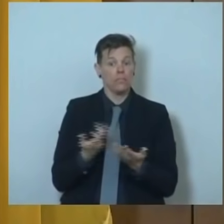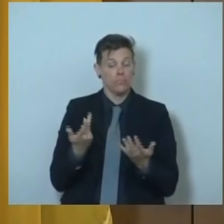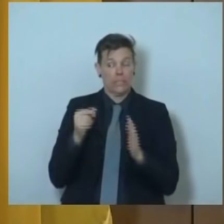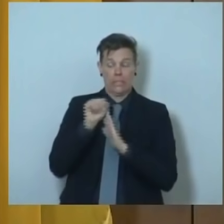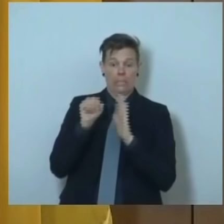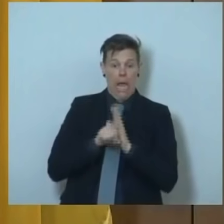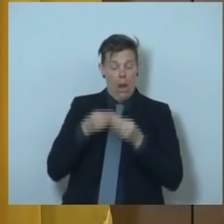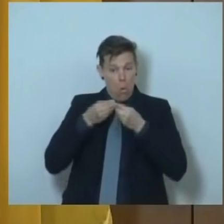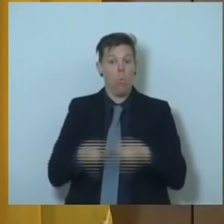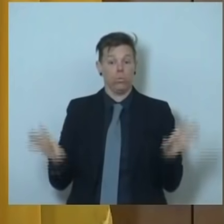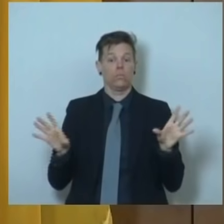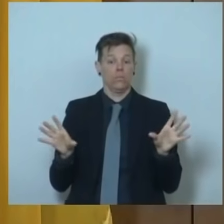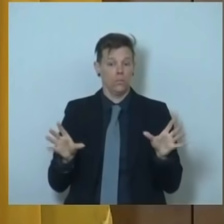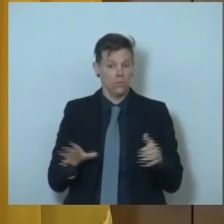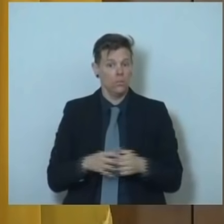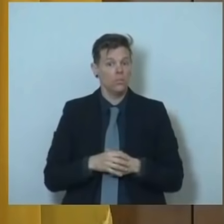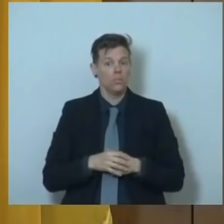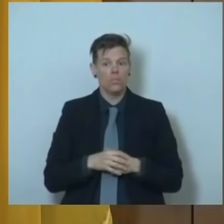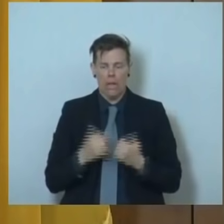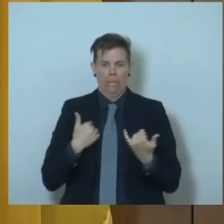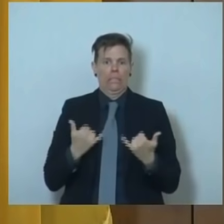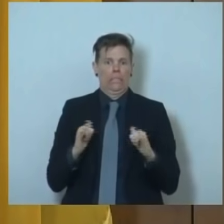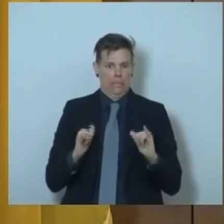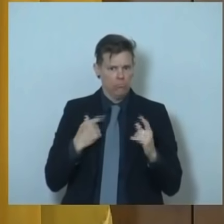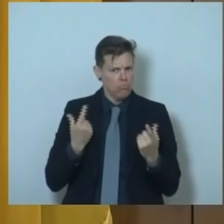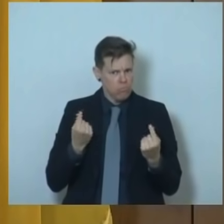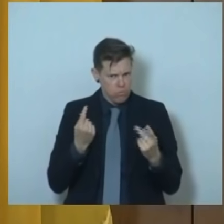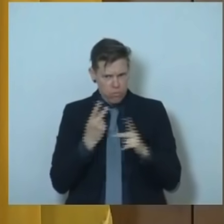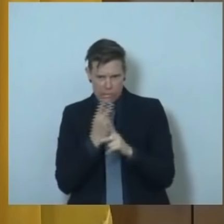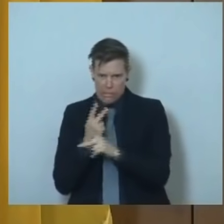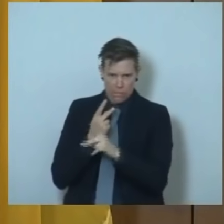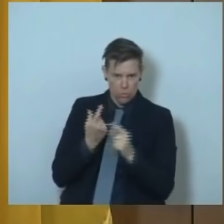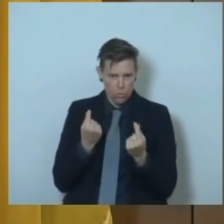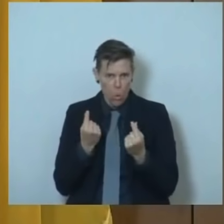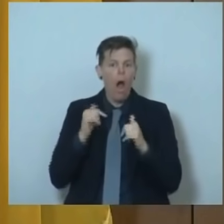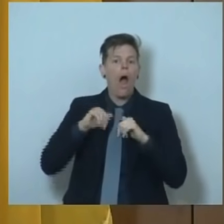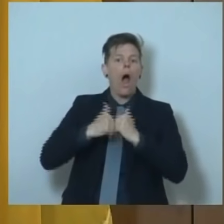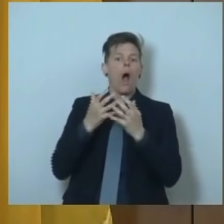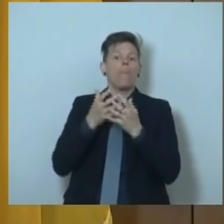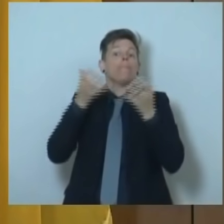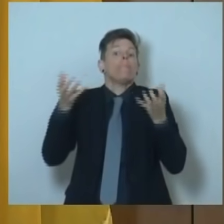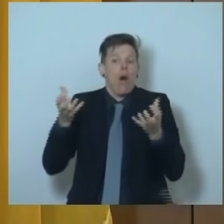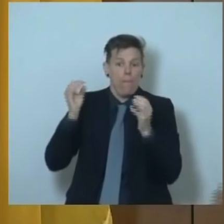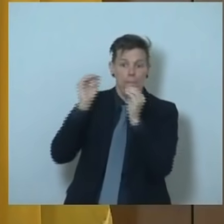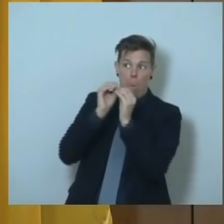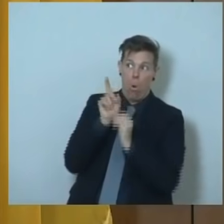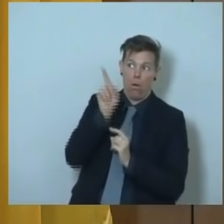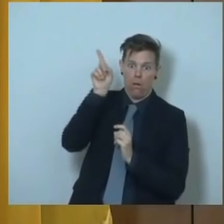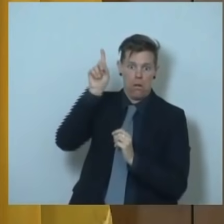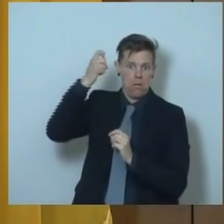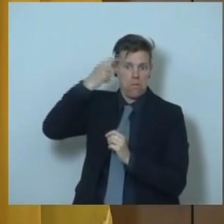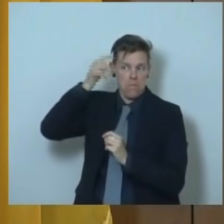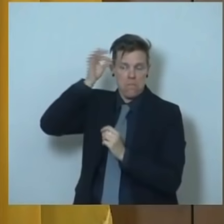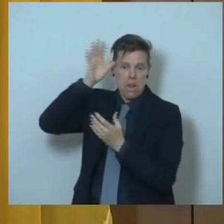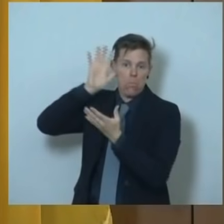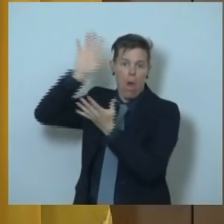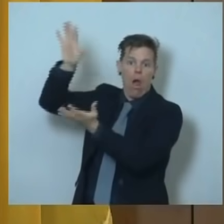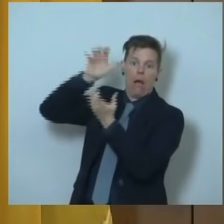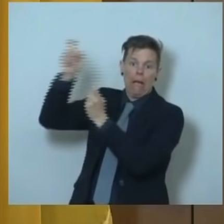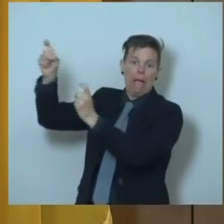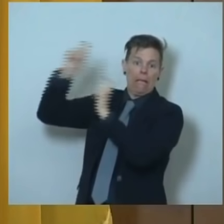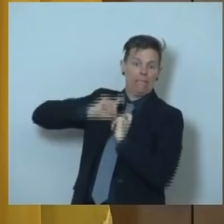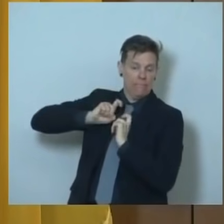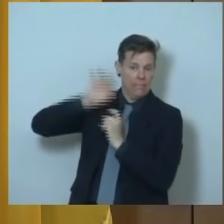out what we do and how much more stimulus money is going to come in. And we want a fair amount of that money to go for things that were never included